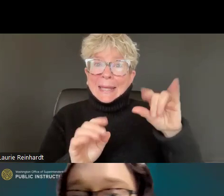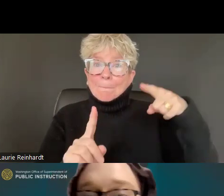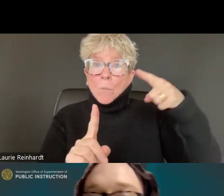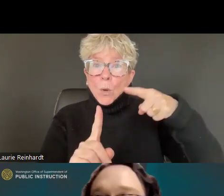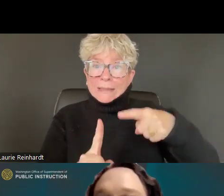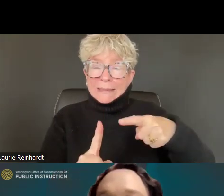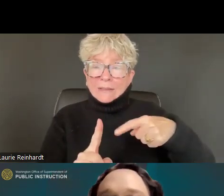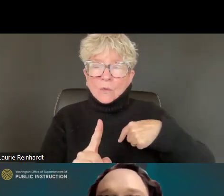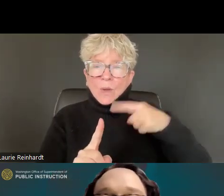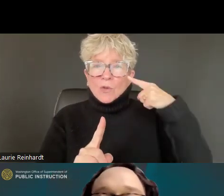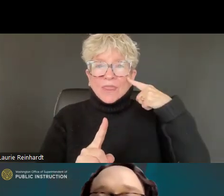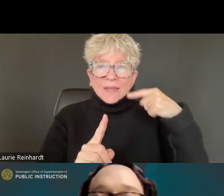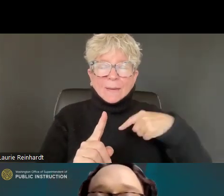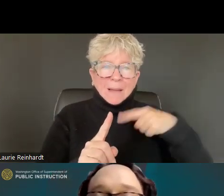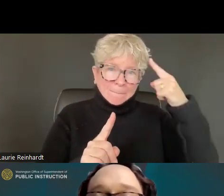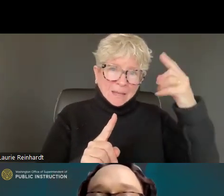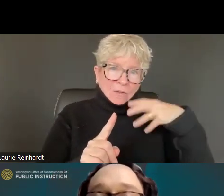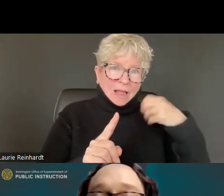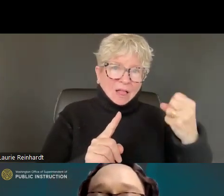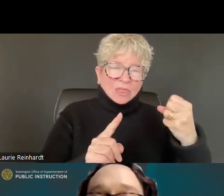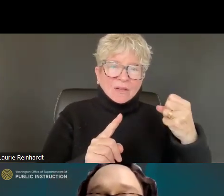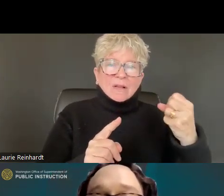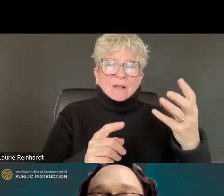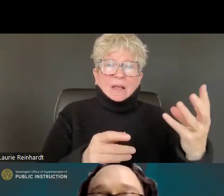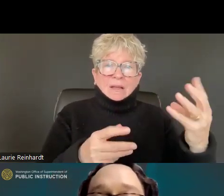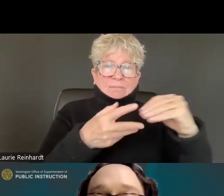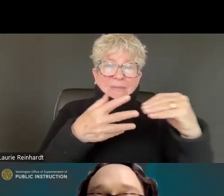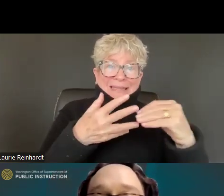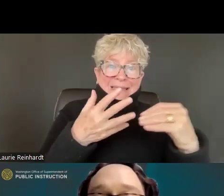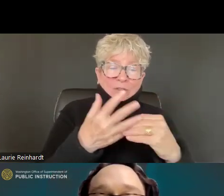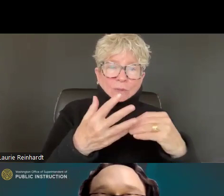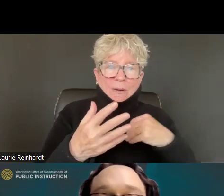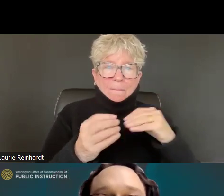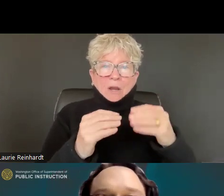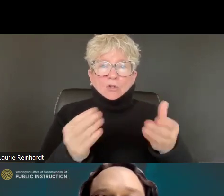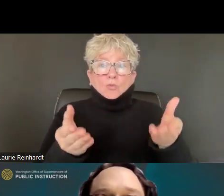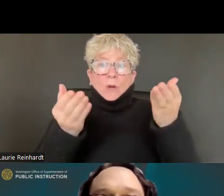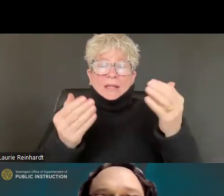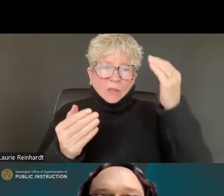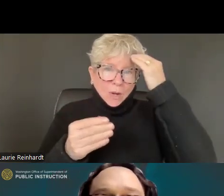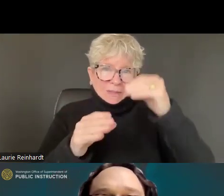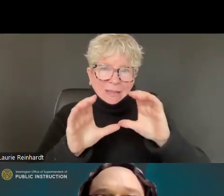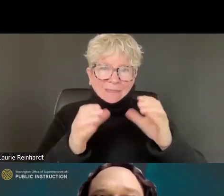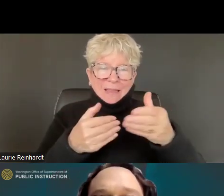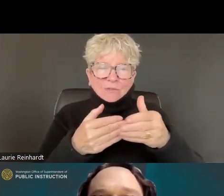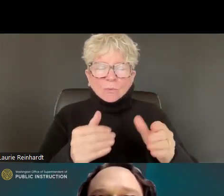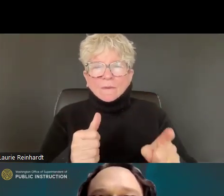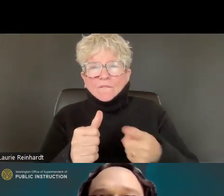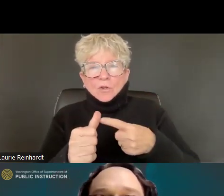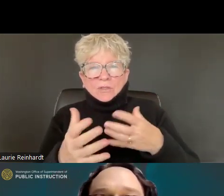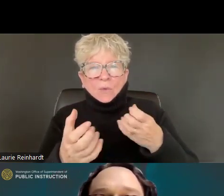maybe integrating mental health literacy or just thinking about bringing more mental health awareness into your classroom. I first want to just note